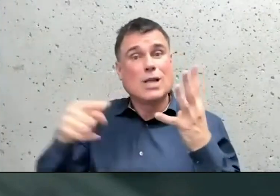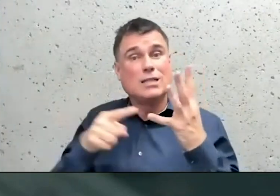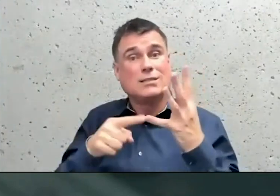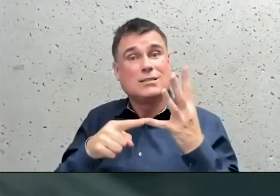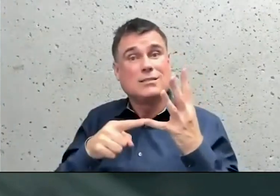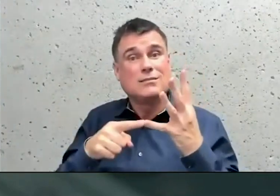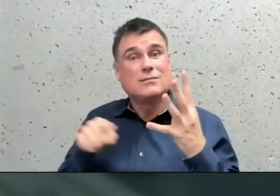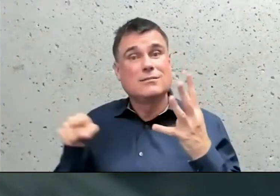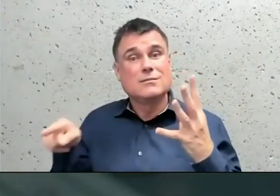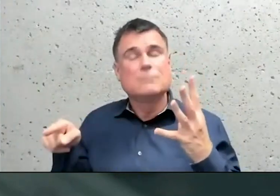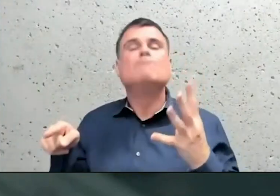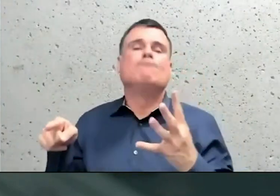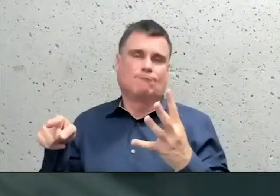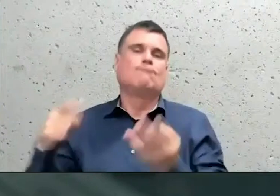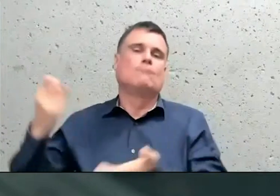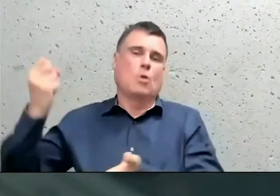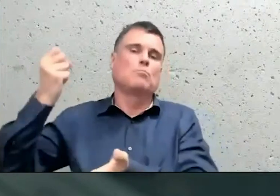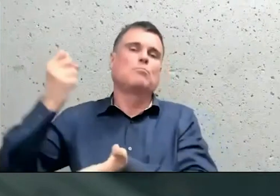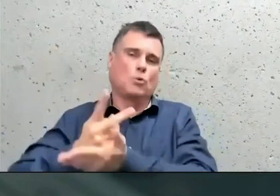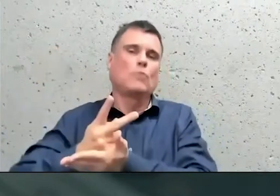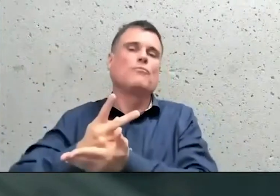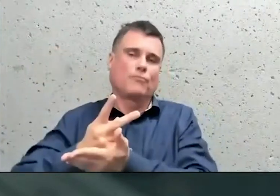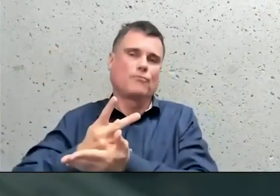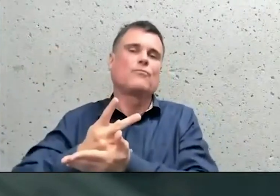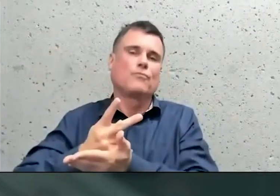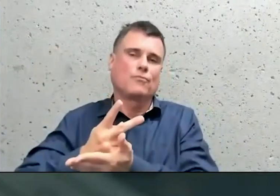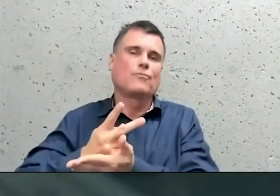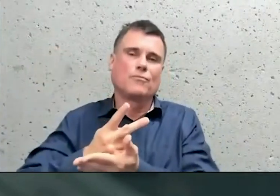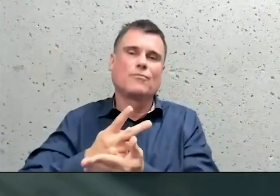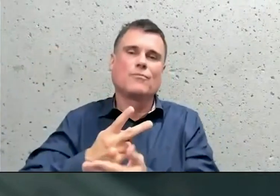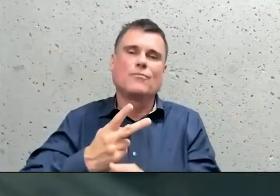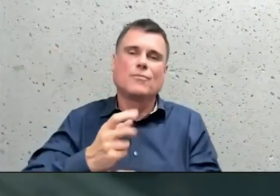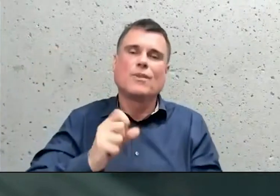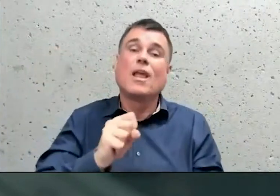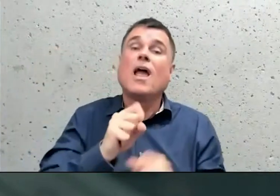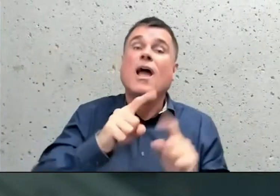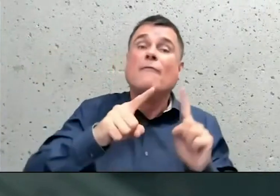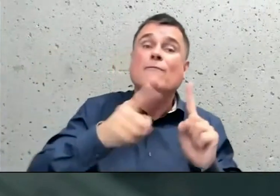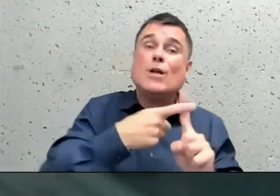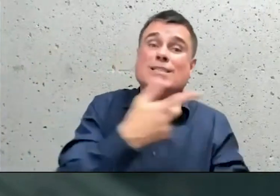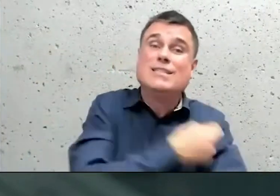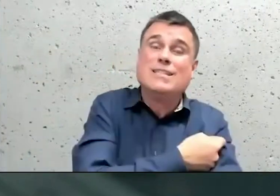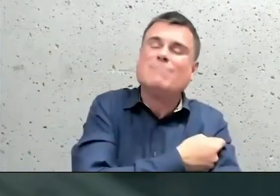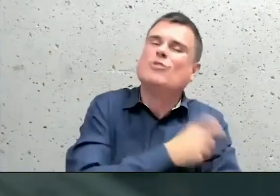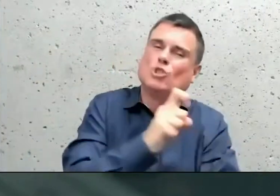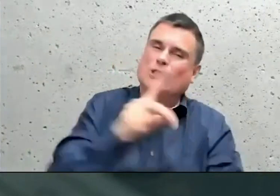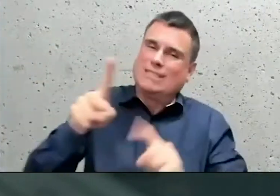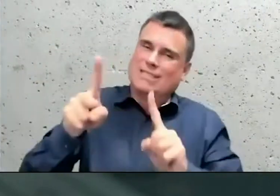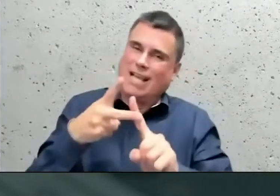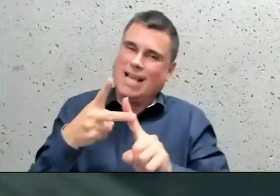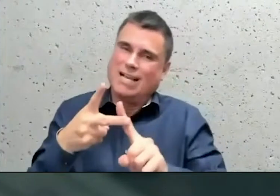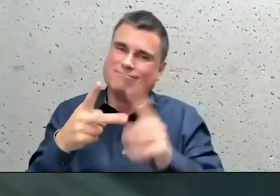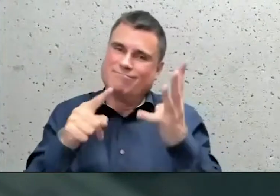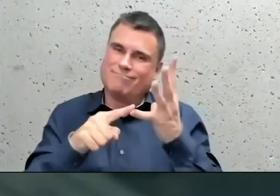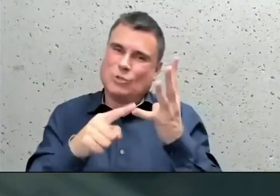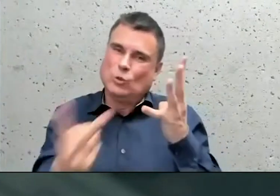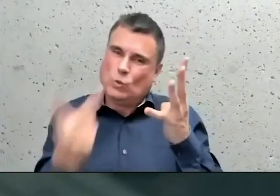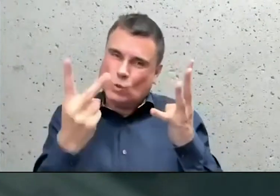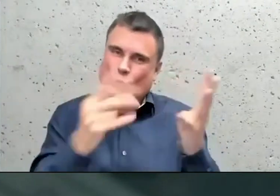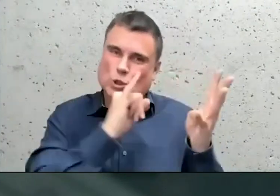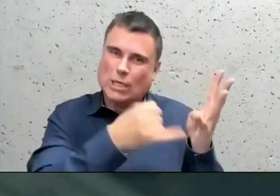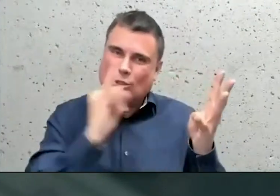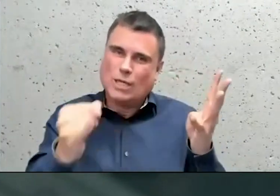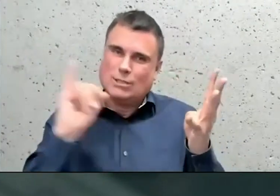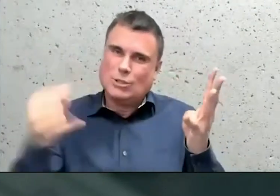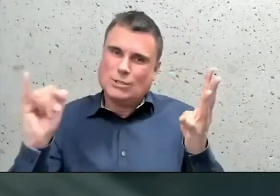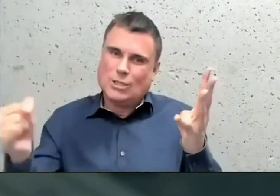people who got the Johnson & Johnson vaccine do get a second dose, a booster dose, after 6 months. But it's not